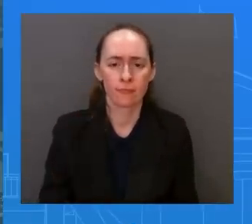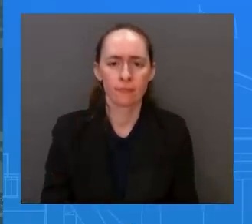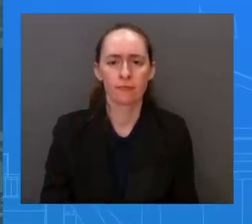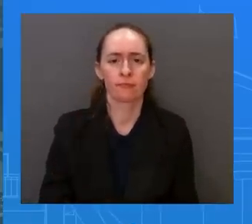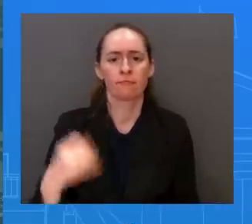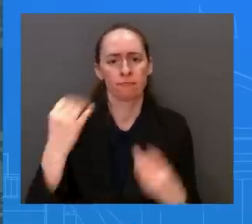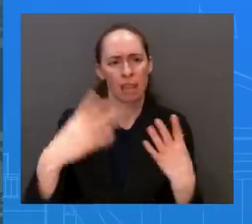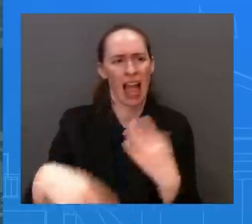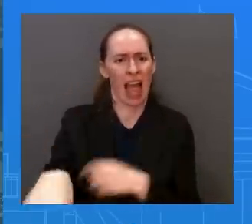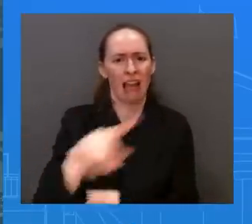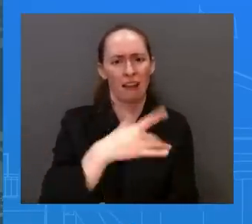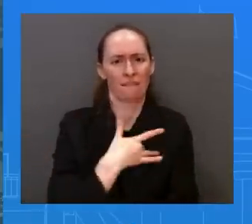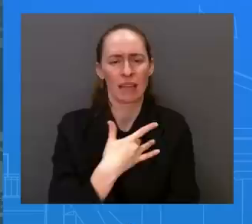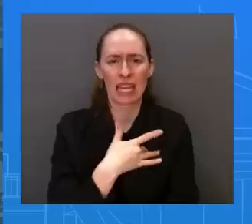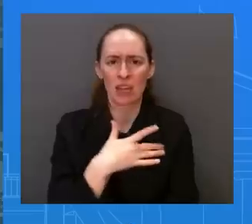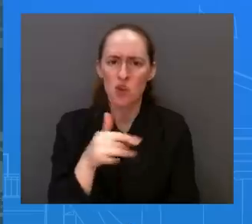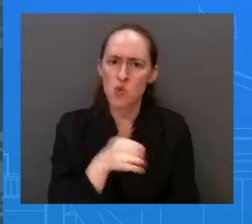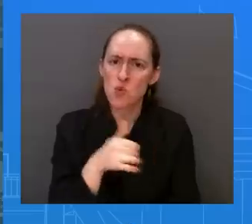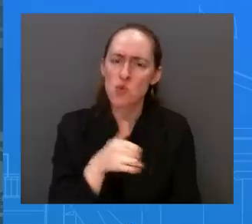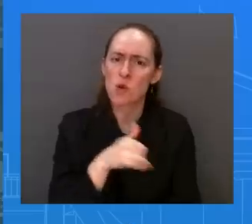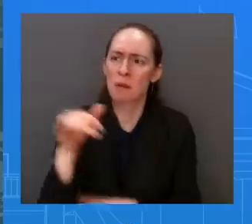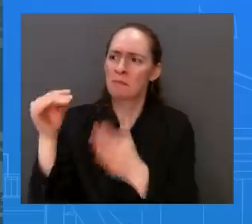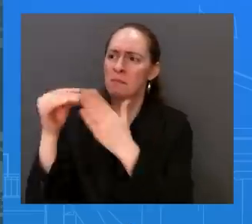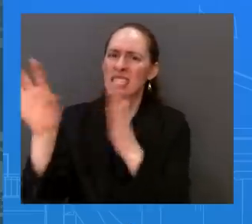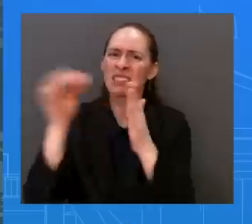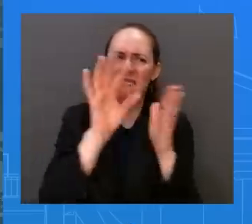are feeling inflation. They're feeling what the pandemic and COVID